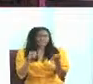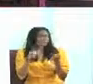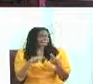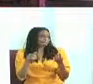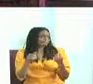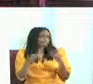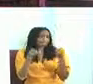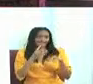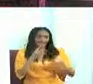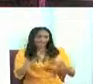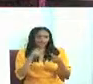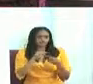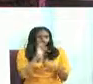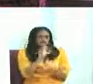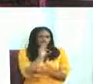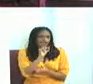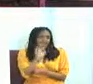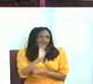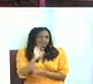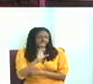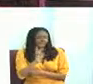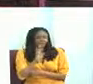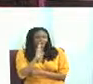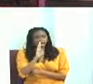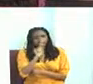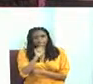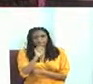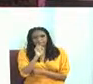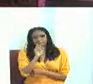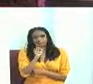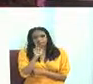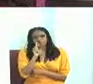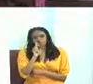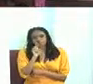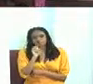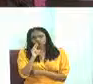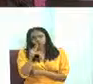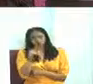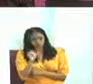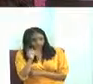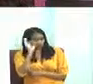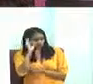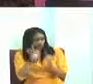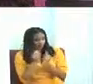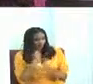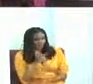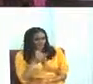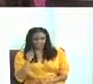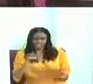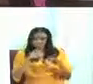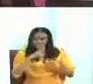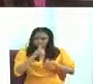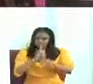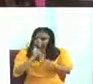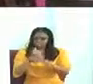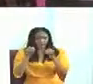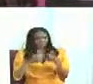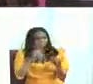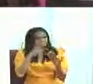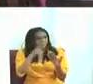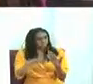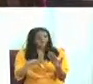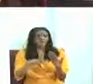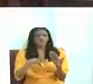to MCC in Baton Rouge to minister with us. She did a lot of programs where she would come in